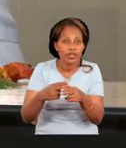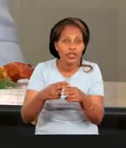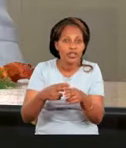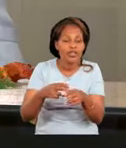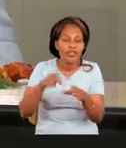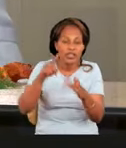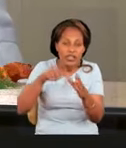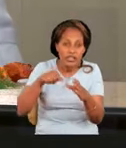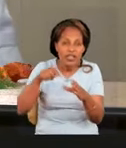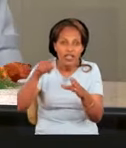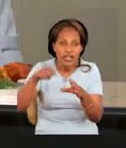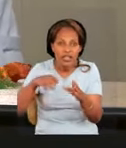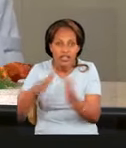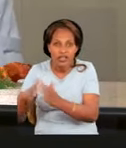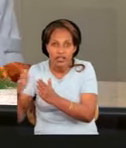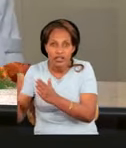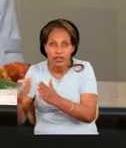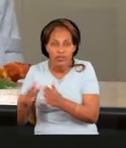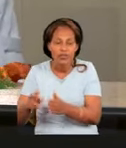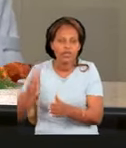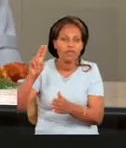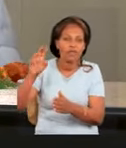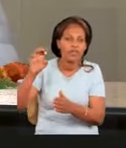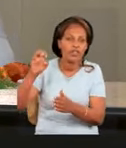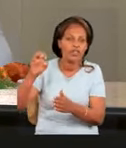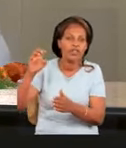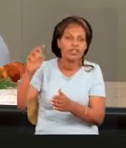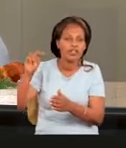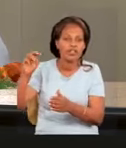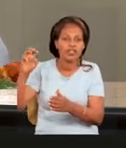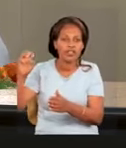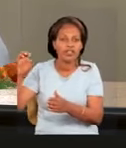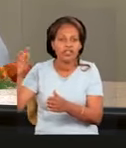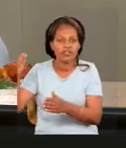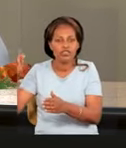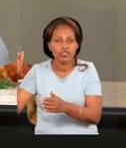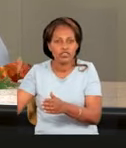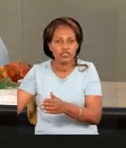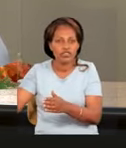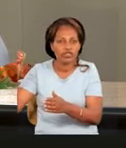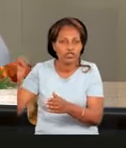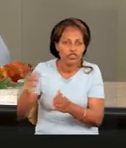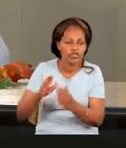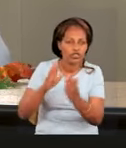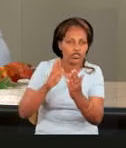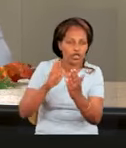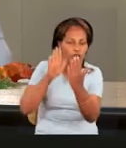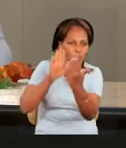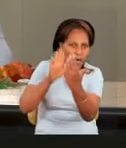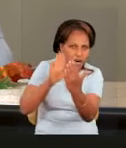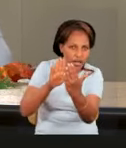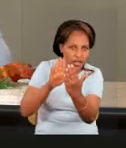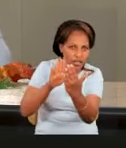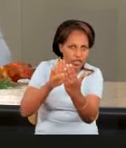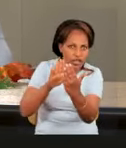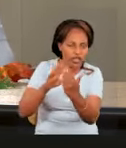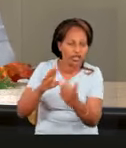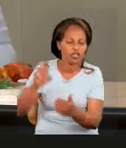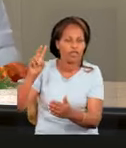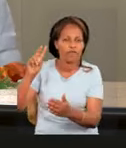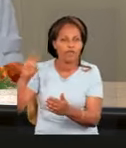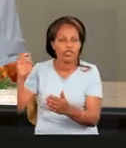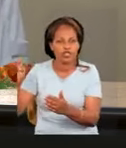arrangement of the veins is called venation. In this case we have parallel venation, in this case we have